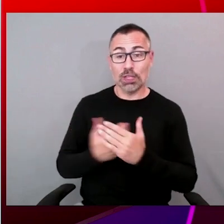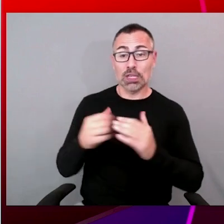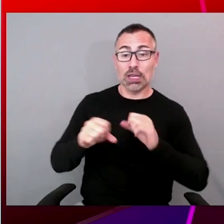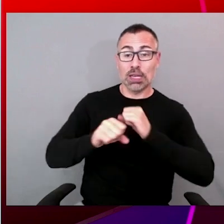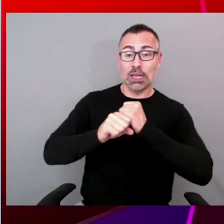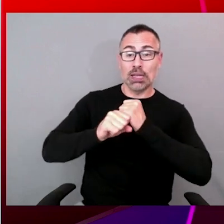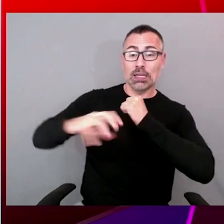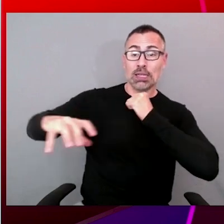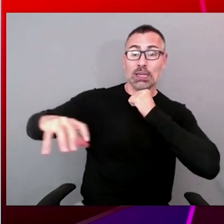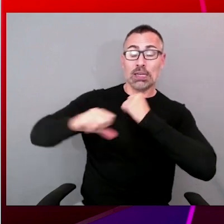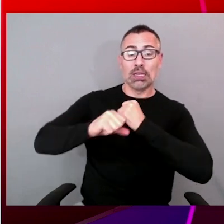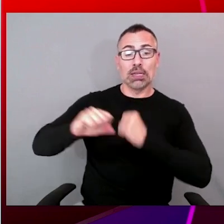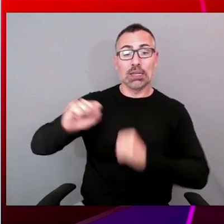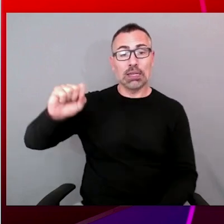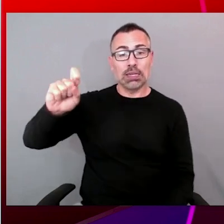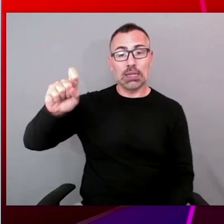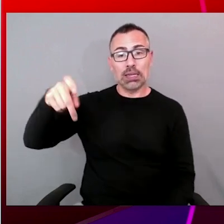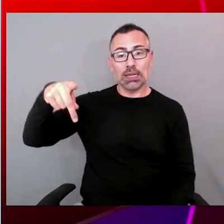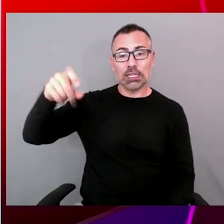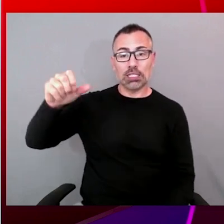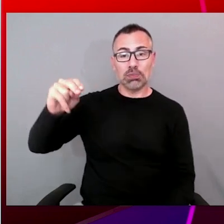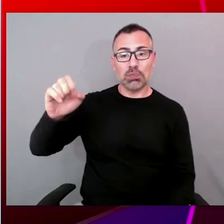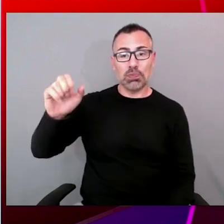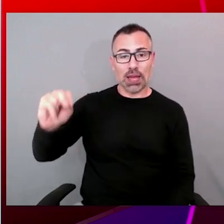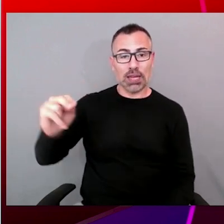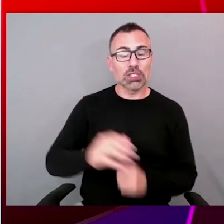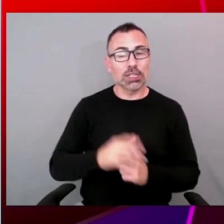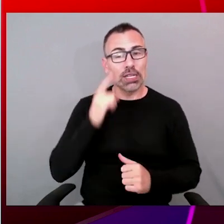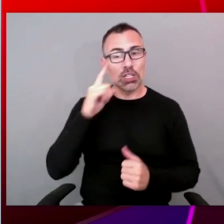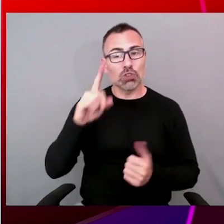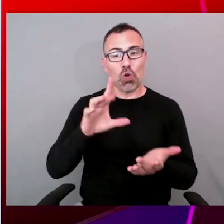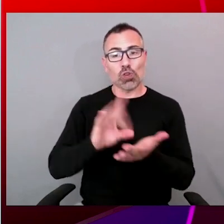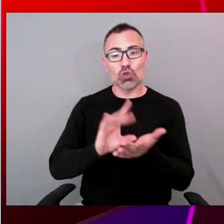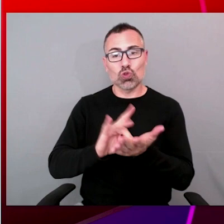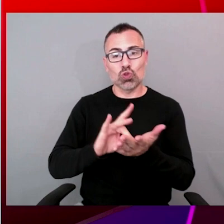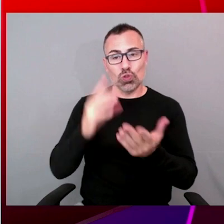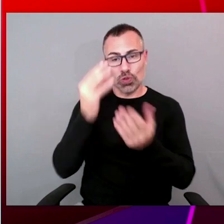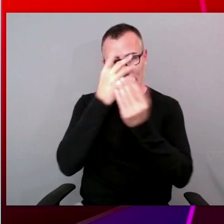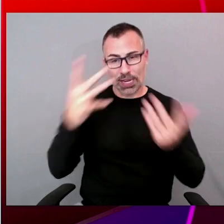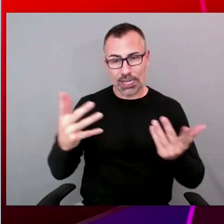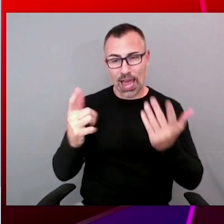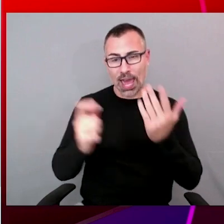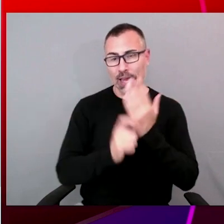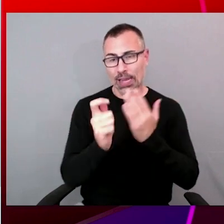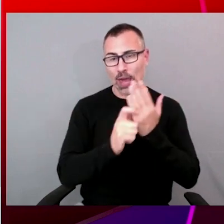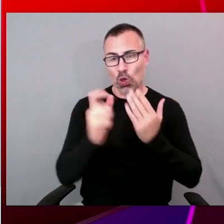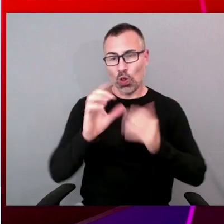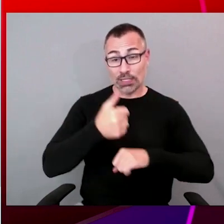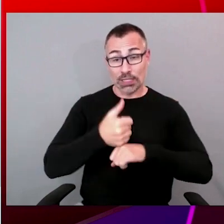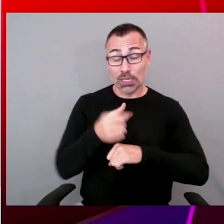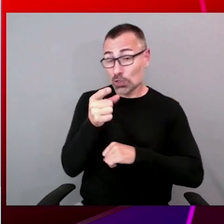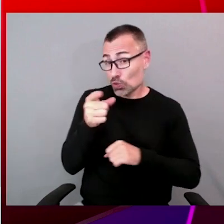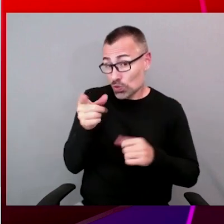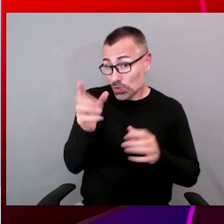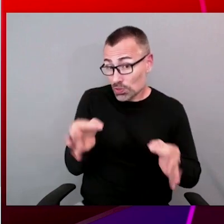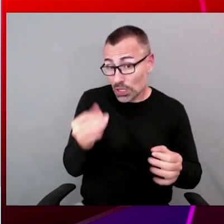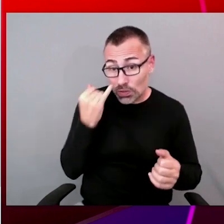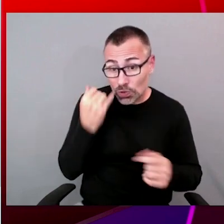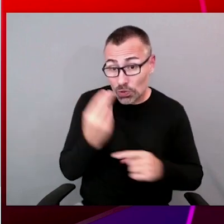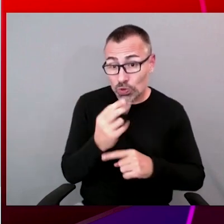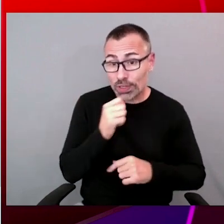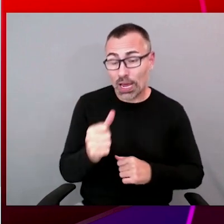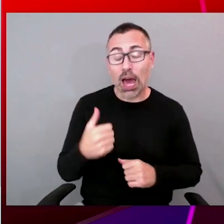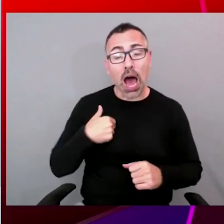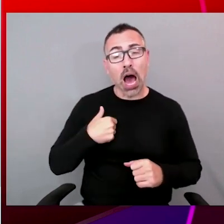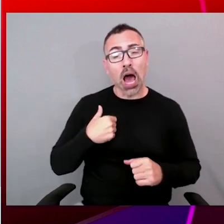expansion item, AWS Glue Data Catalog Settings. Yeah. And so here is, you can choose to use it or not use it. So in this case, I'm just going to catalog it.